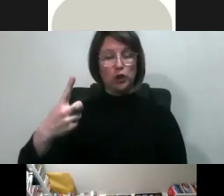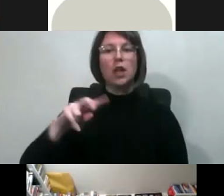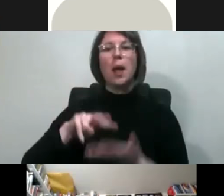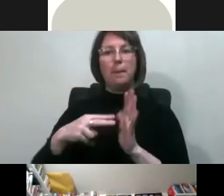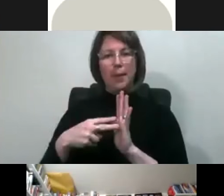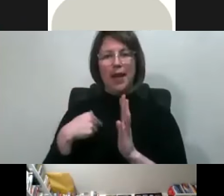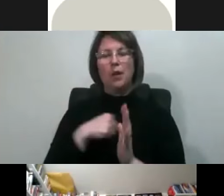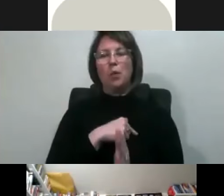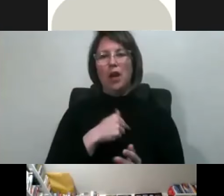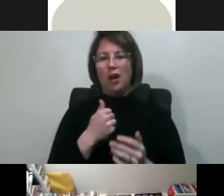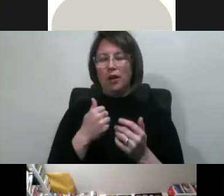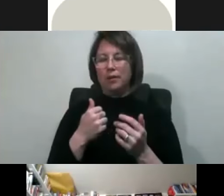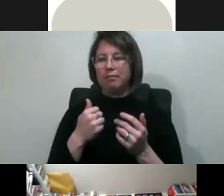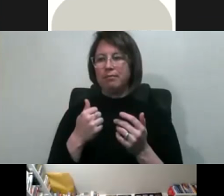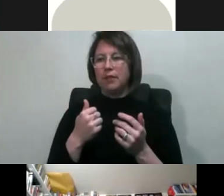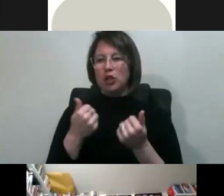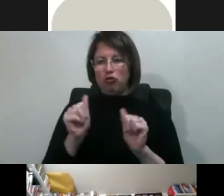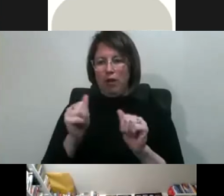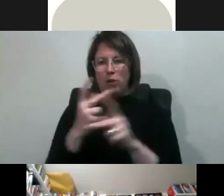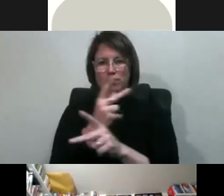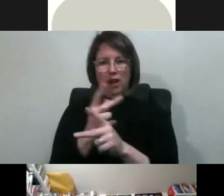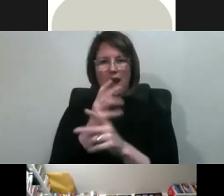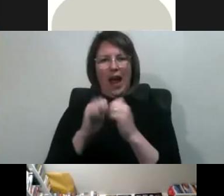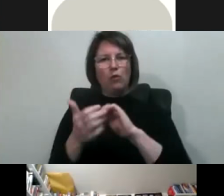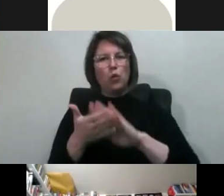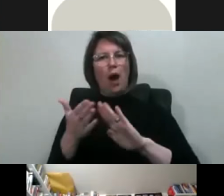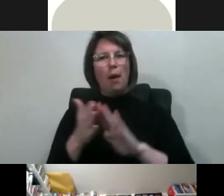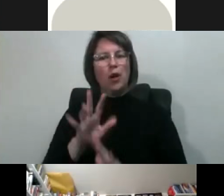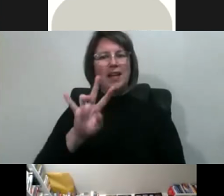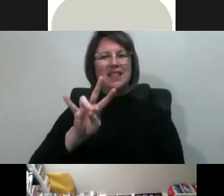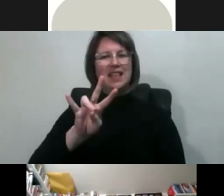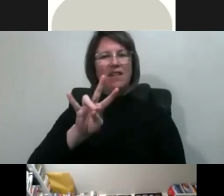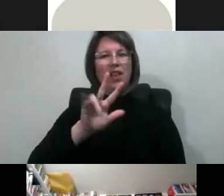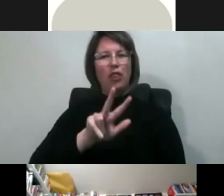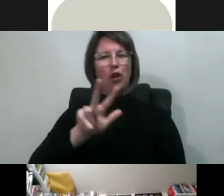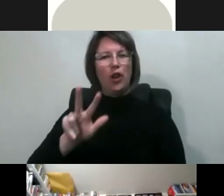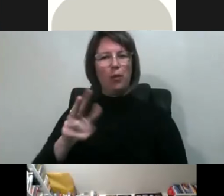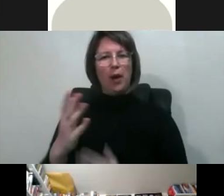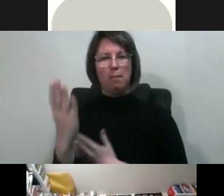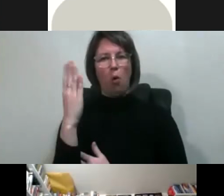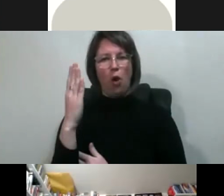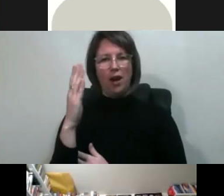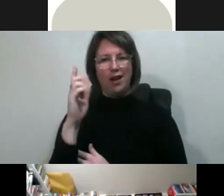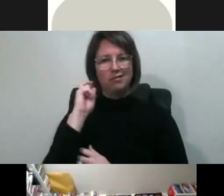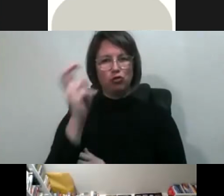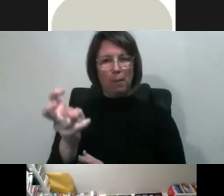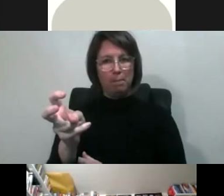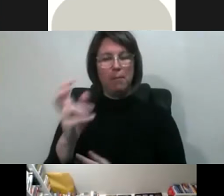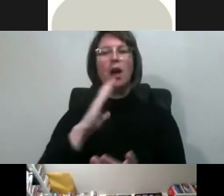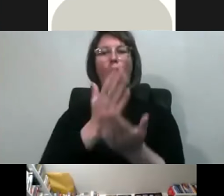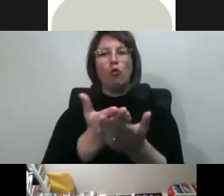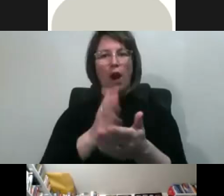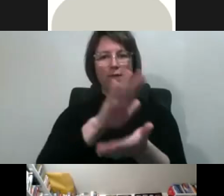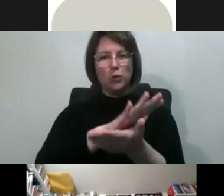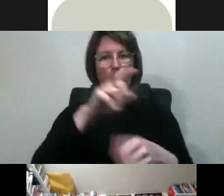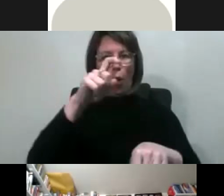to figure out how we can operate the 7:33 morning trip that gets folks to school in